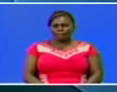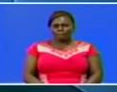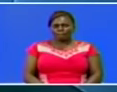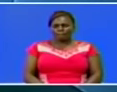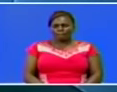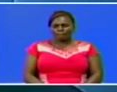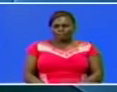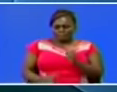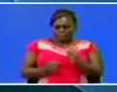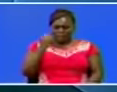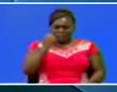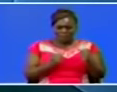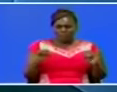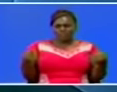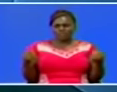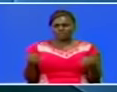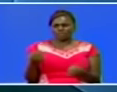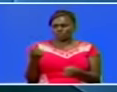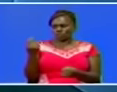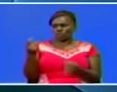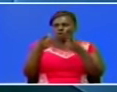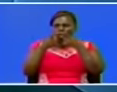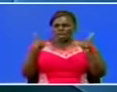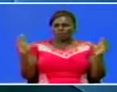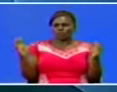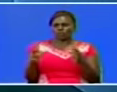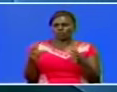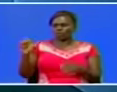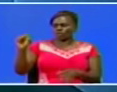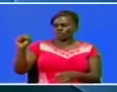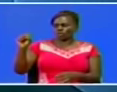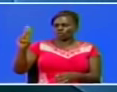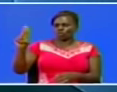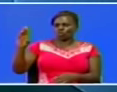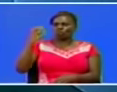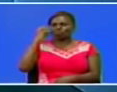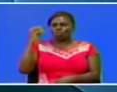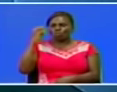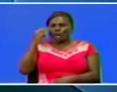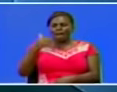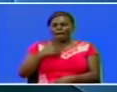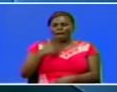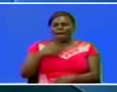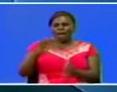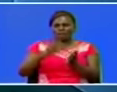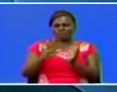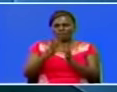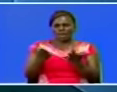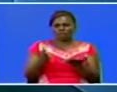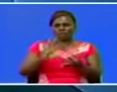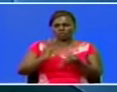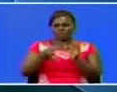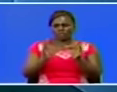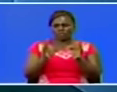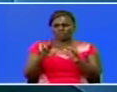And to some athletics news now, the small language groups in Kenya like the Suba and the Sabaot will soon have the Bible translated into their